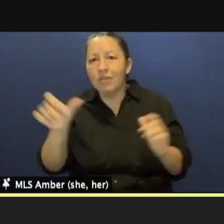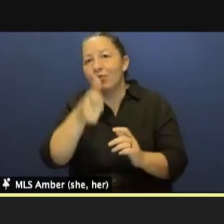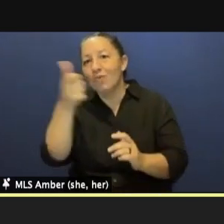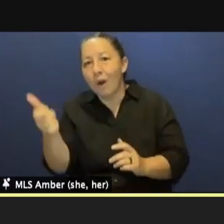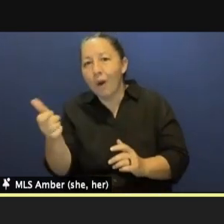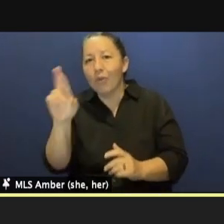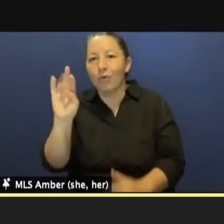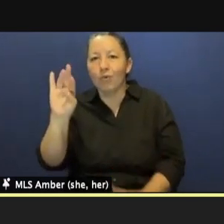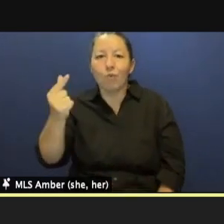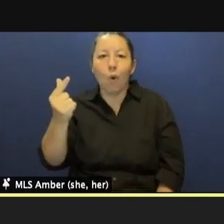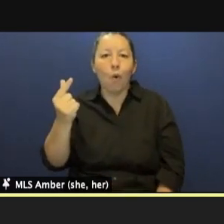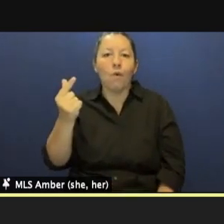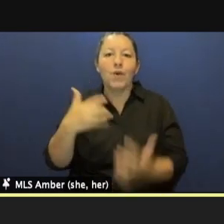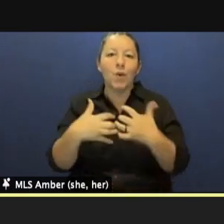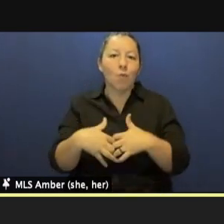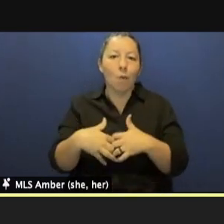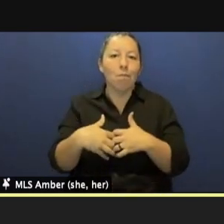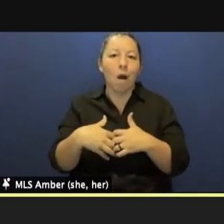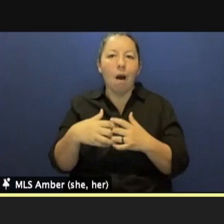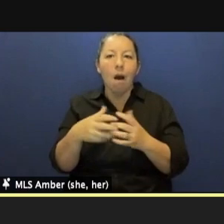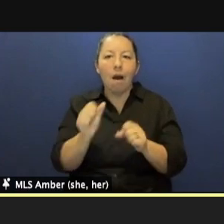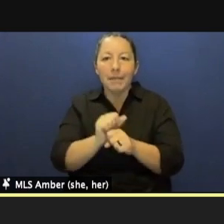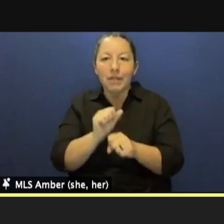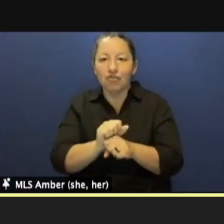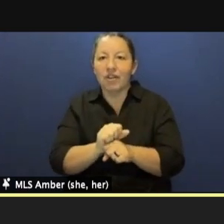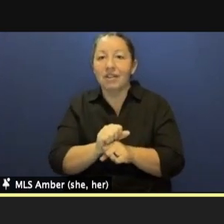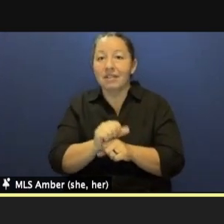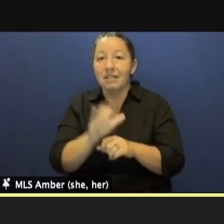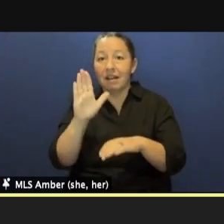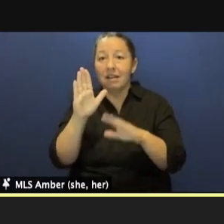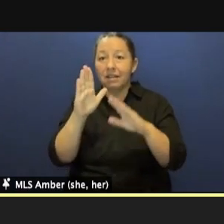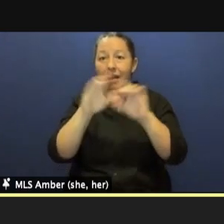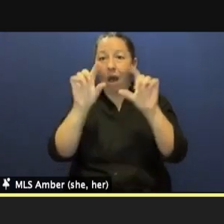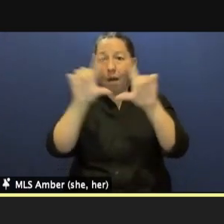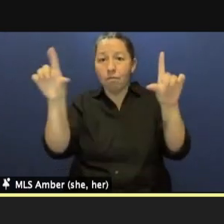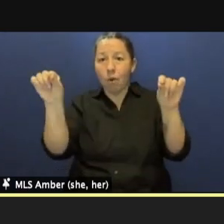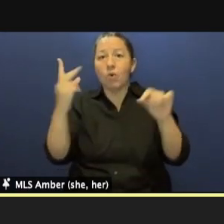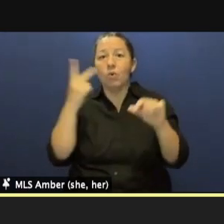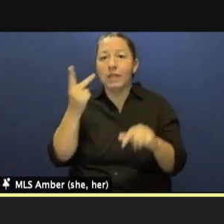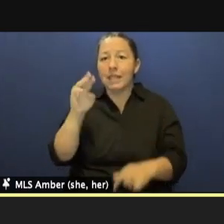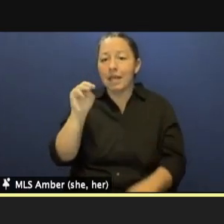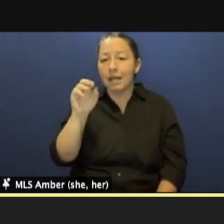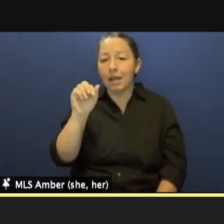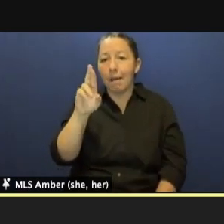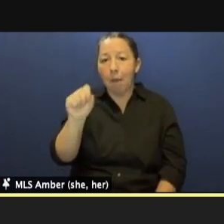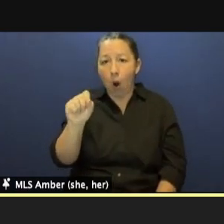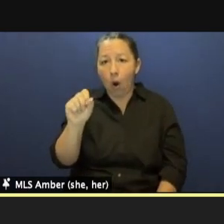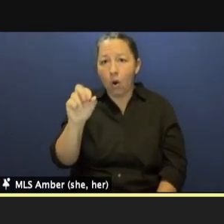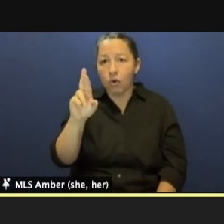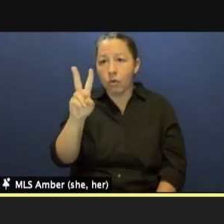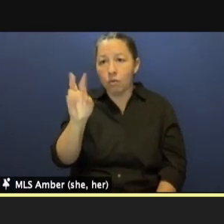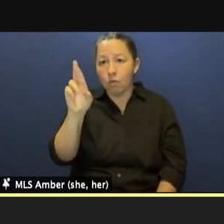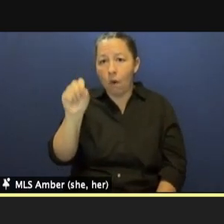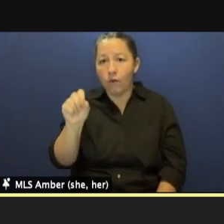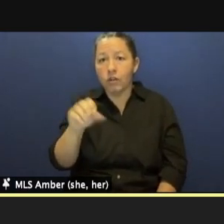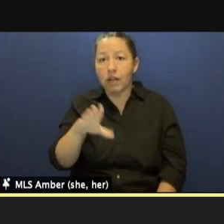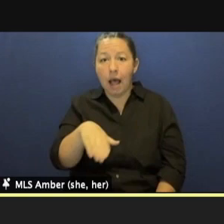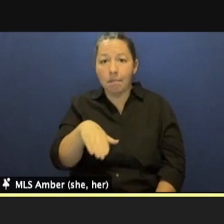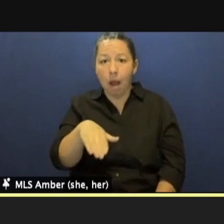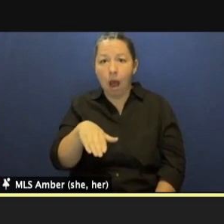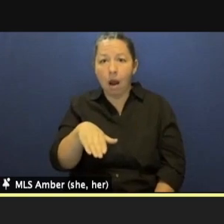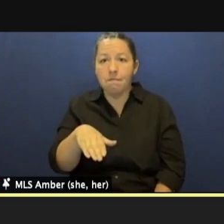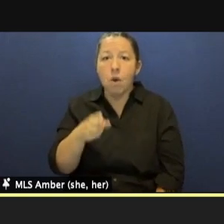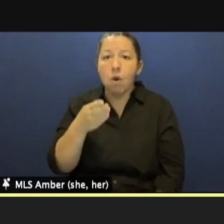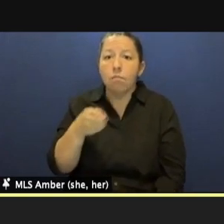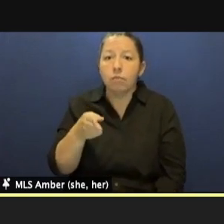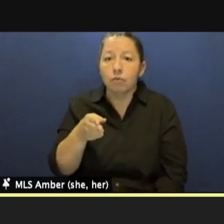missions. The top row there are familiar Mars rovers, and the bottom row are lunar vehicles. You can see how